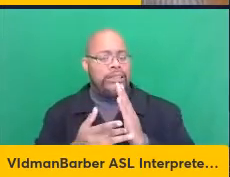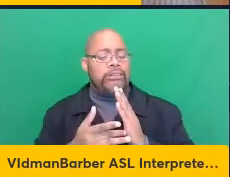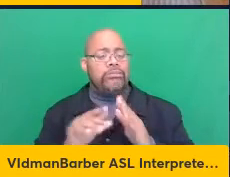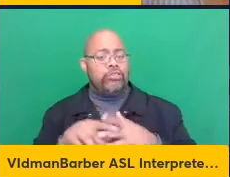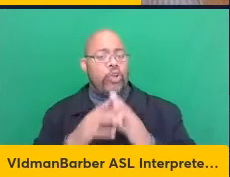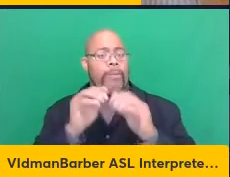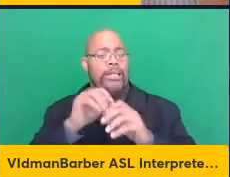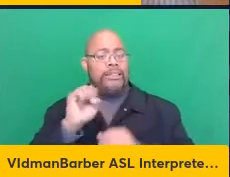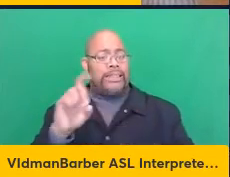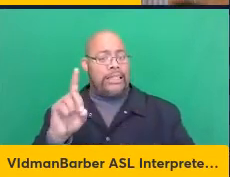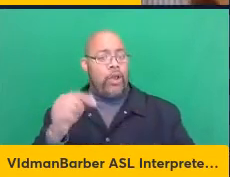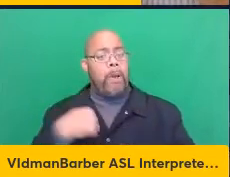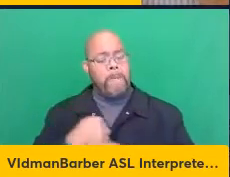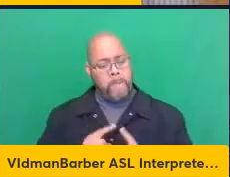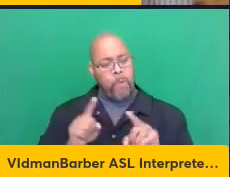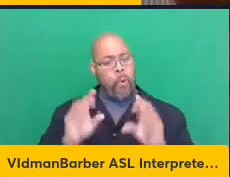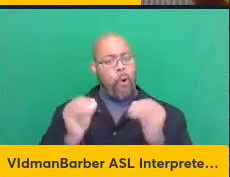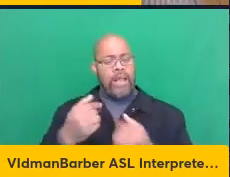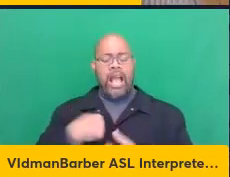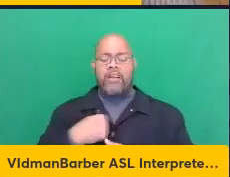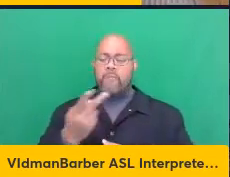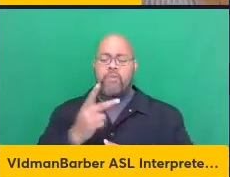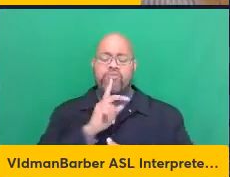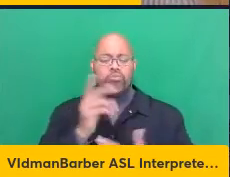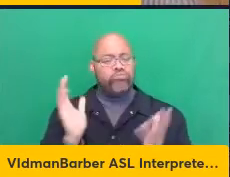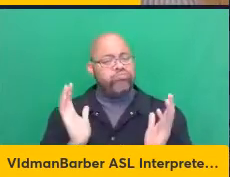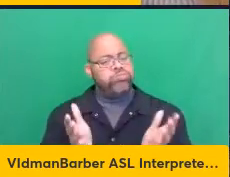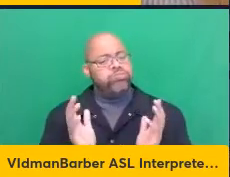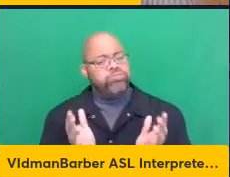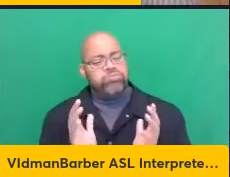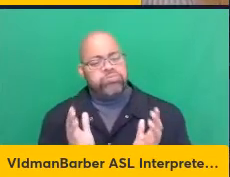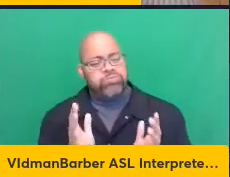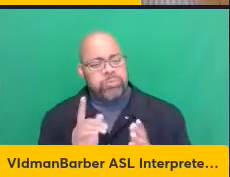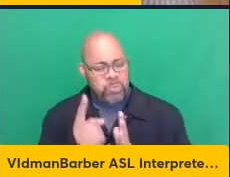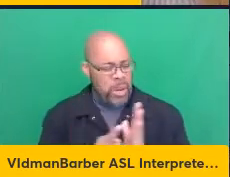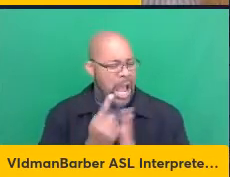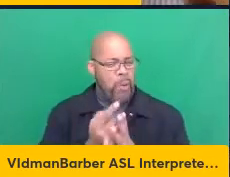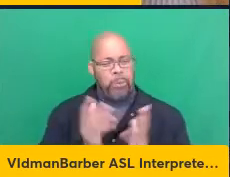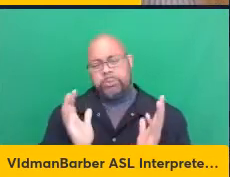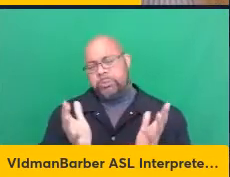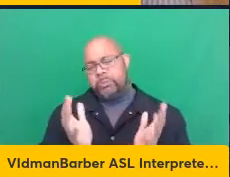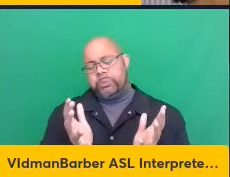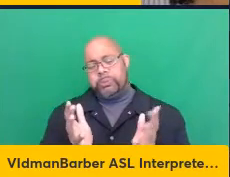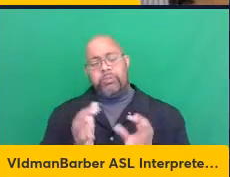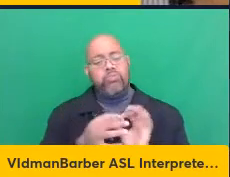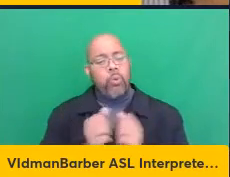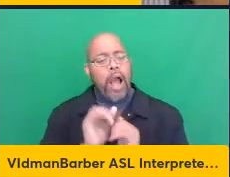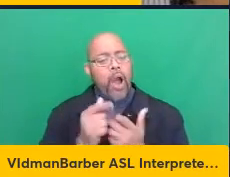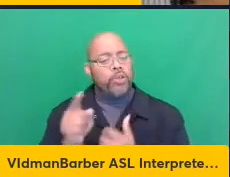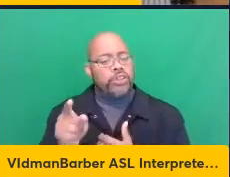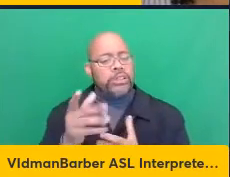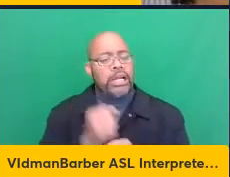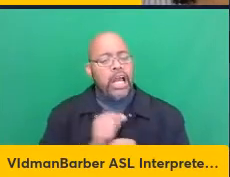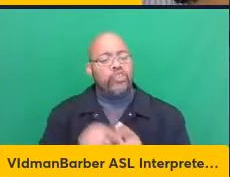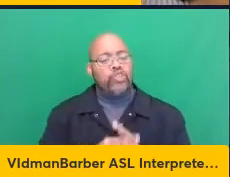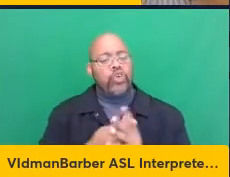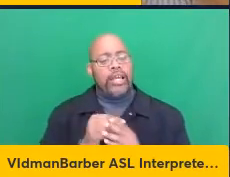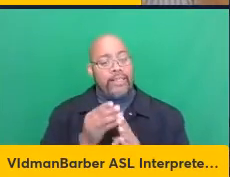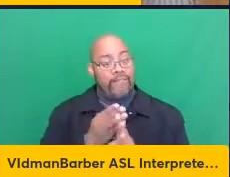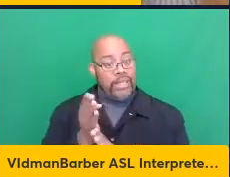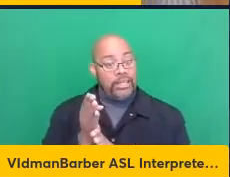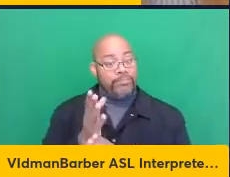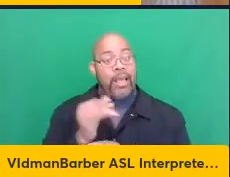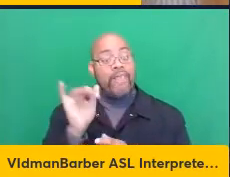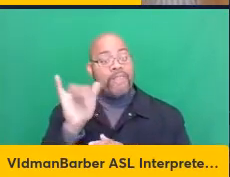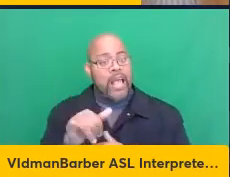so I went to her office and we had a really great conversation, around an hour of a conversation around how she had gotten started in the field.